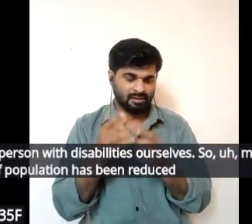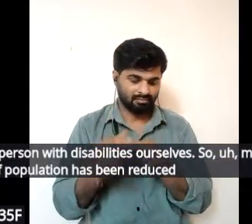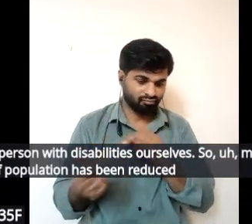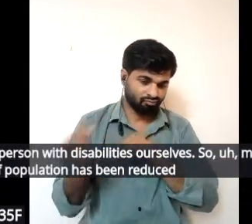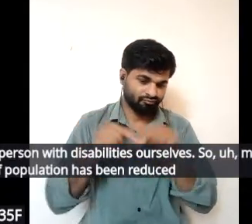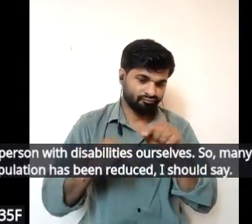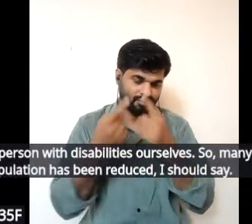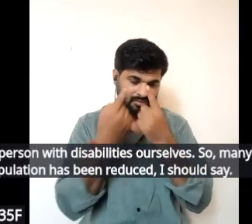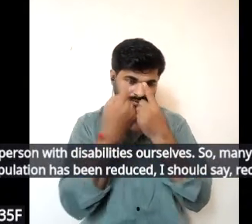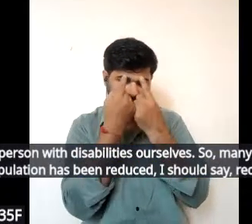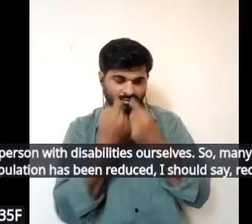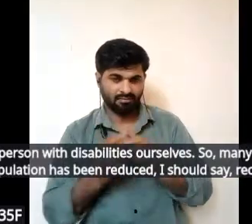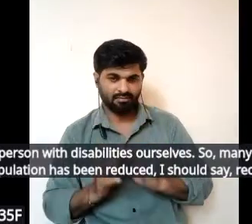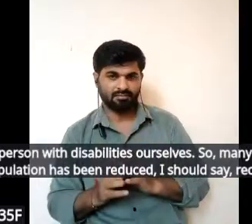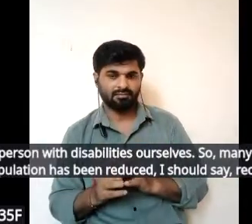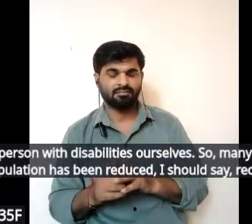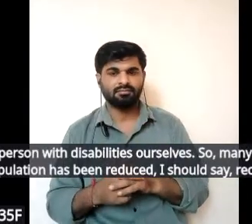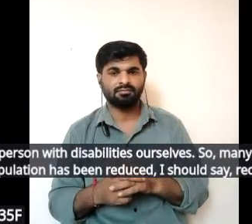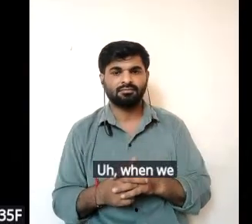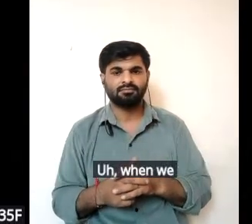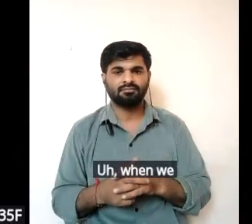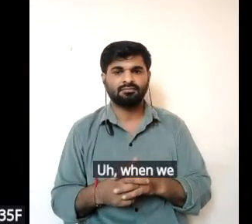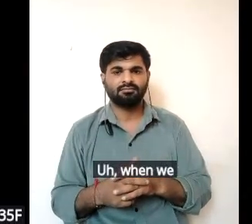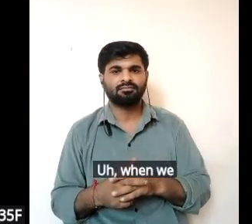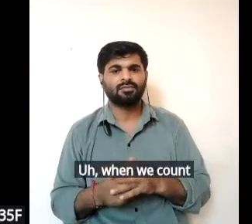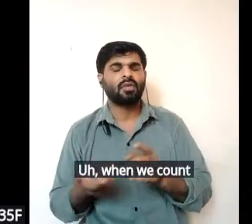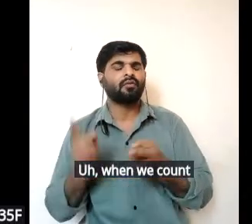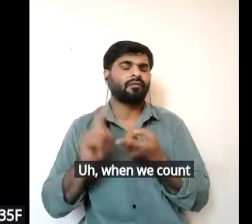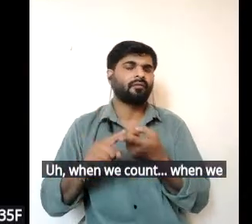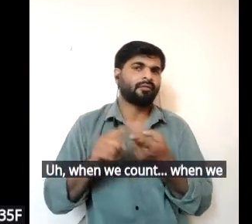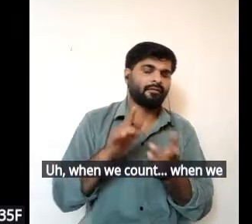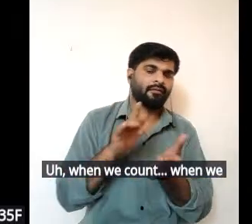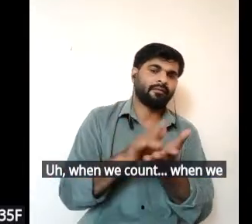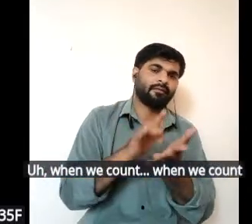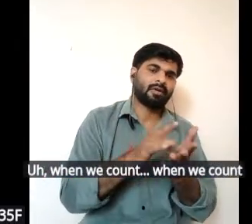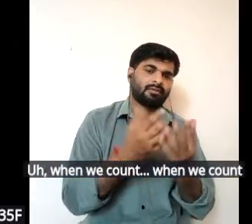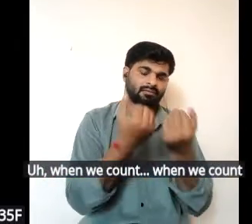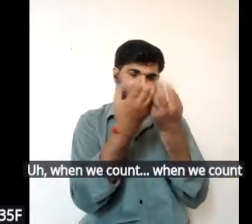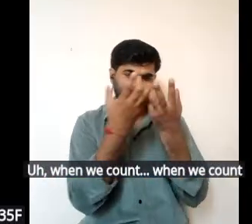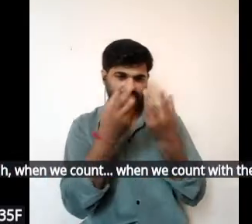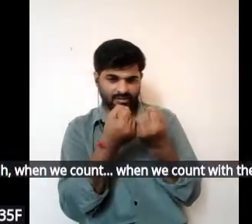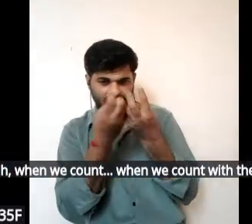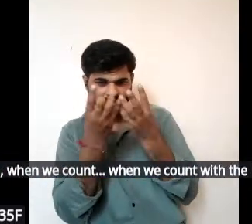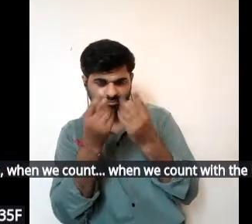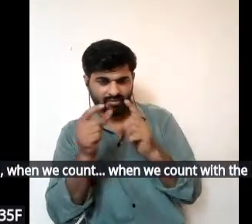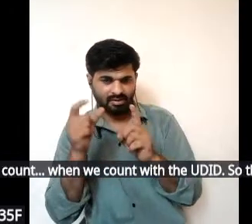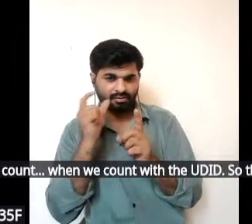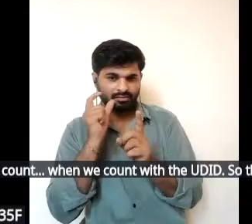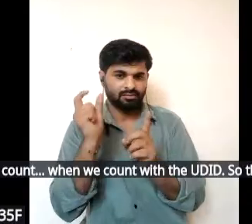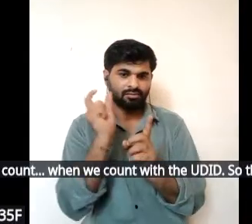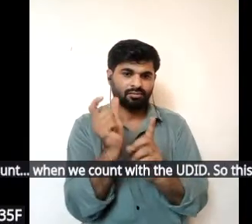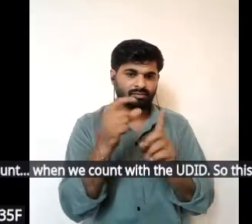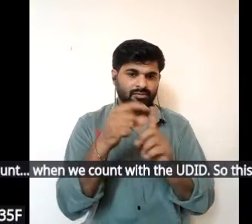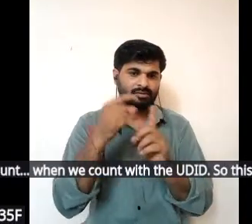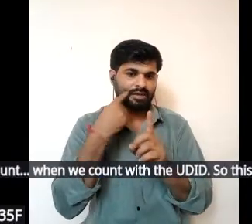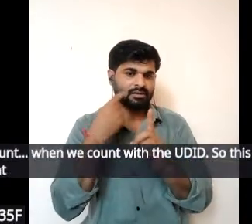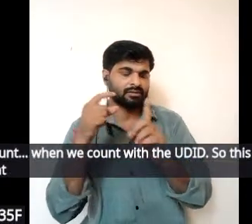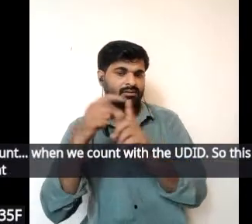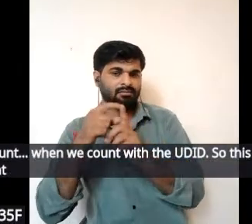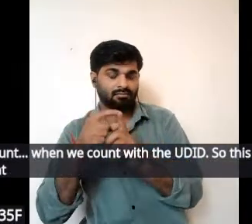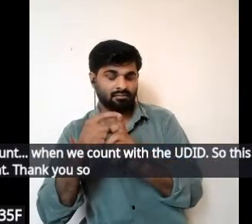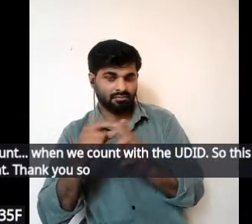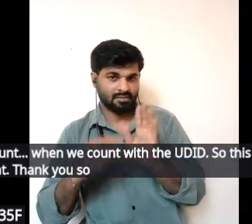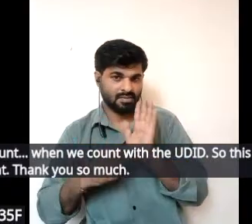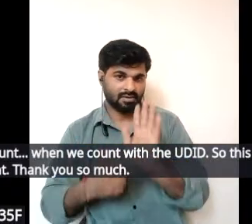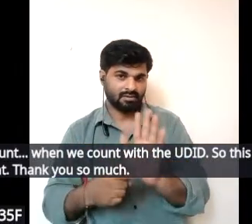reduced in the sense when we count with the UDID. So this is something I just want to highlight. Thank you so